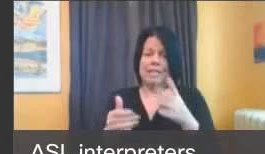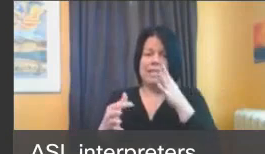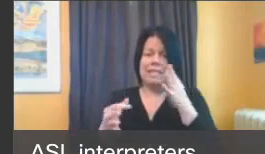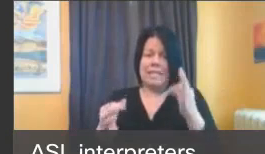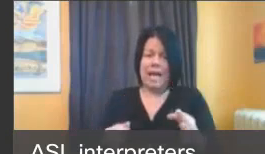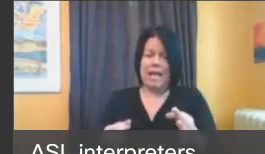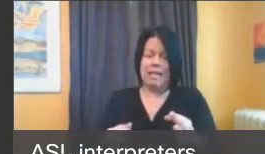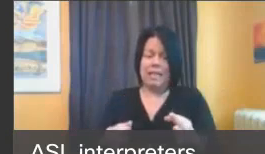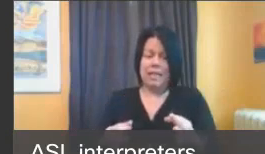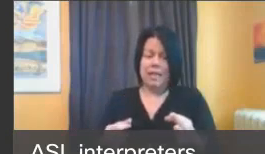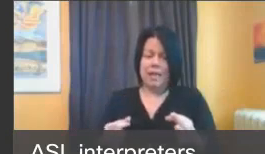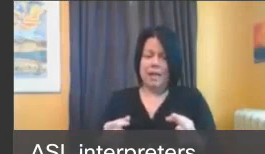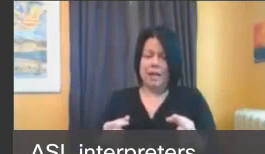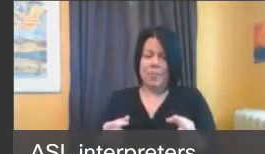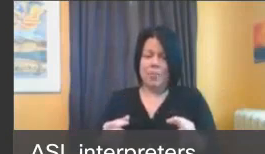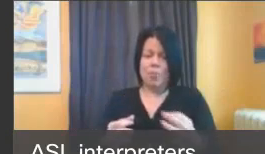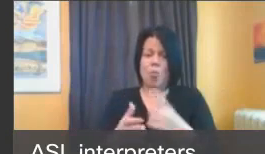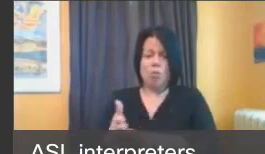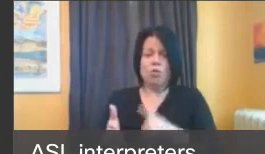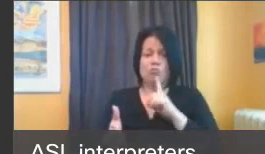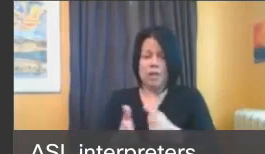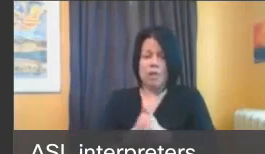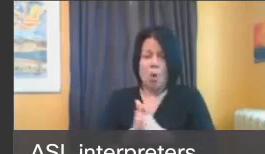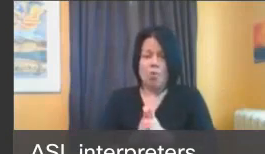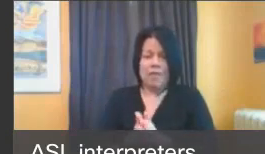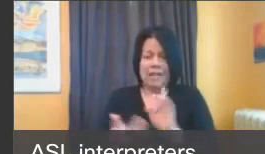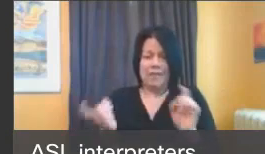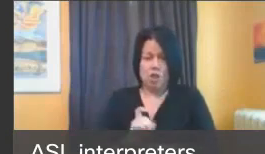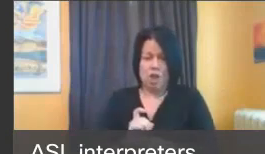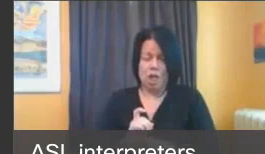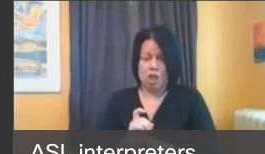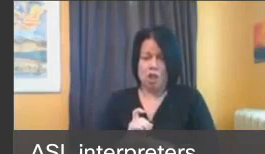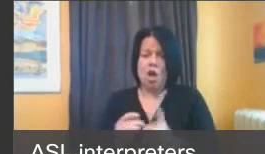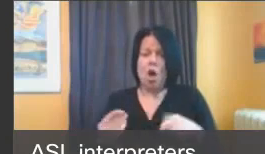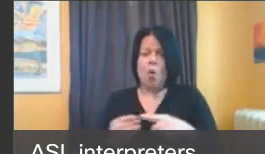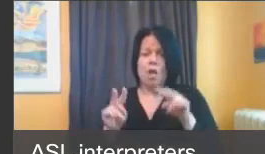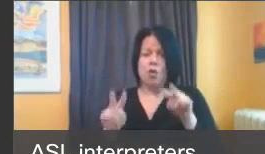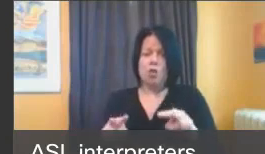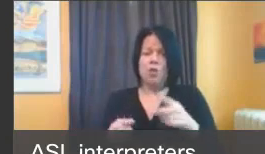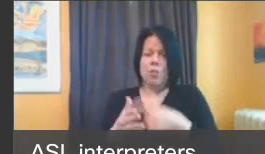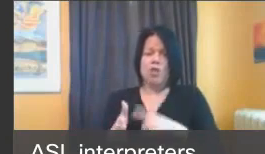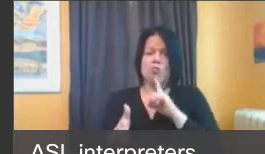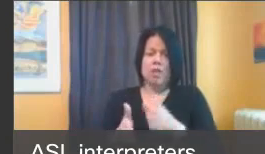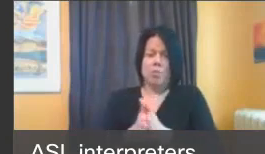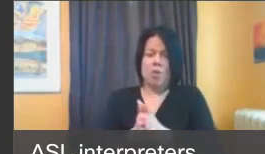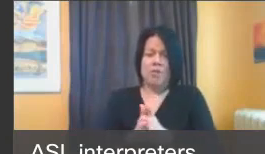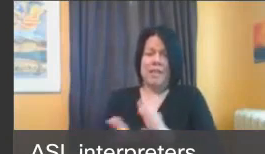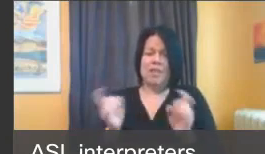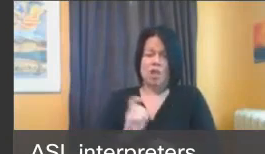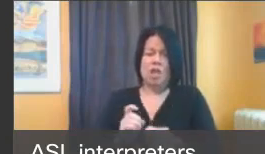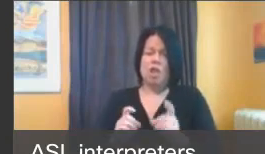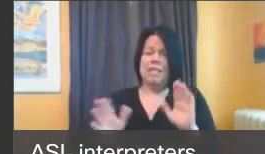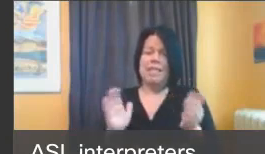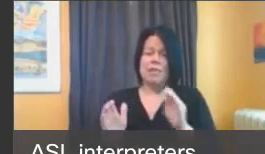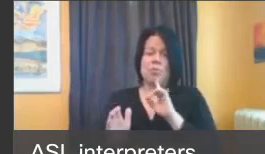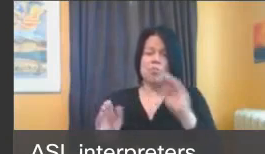the what was really motivating this change. When you look at what's really motivating the change, it seems pretty clear